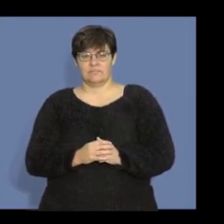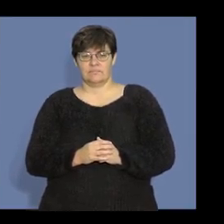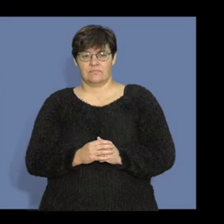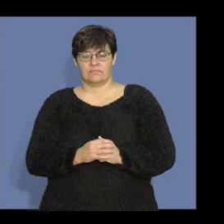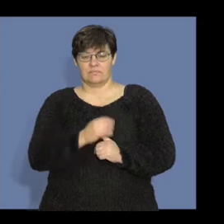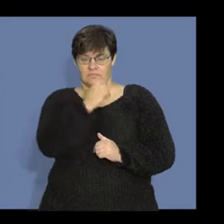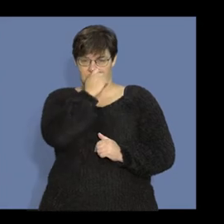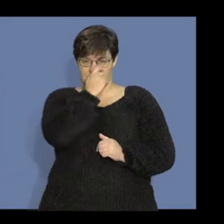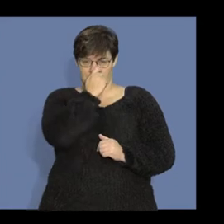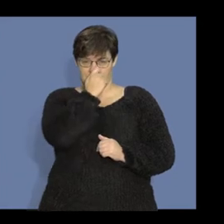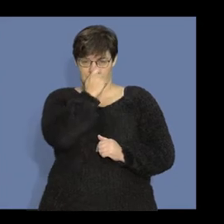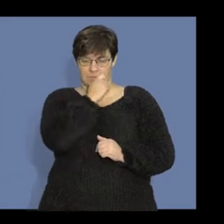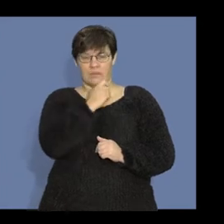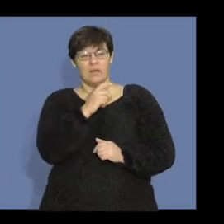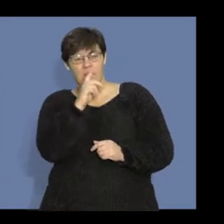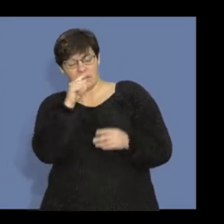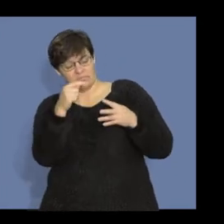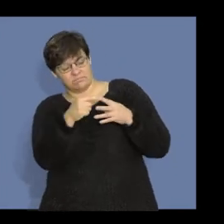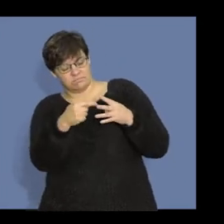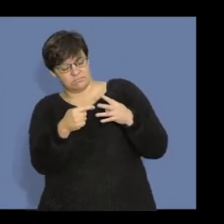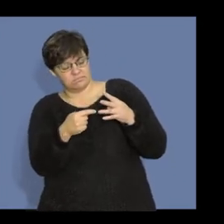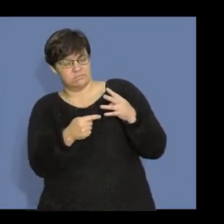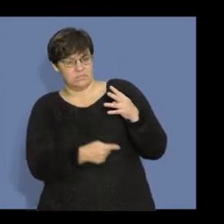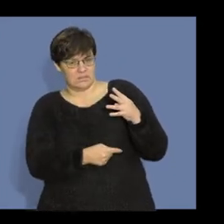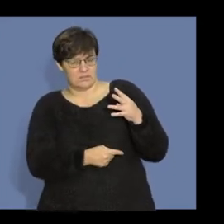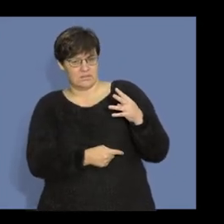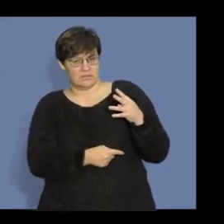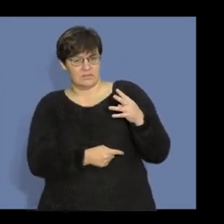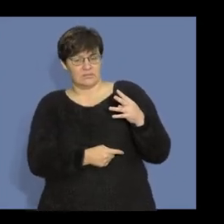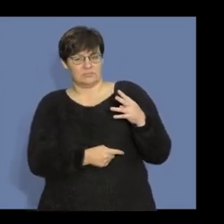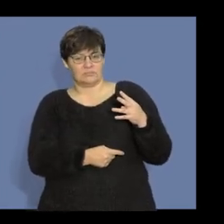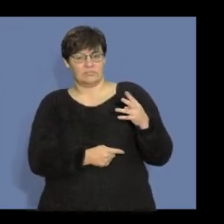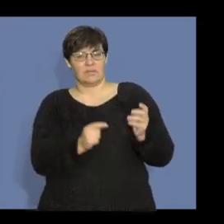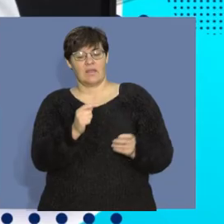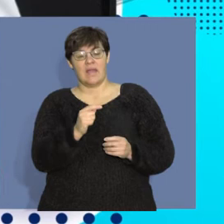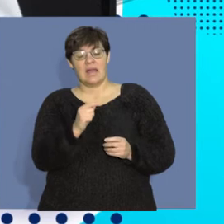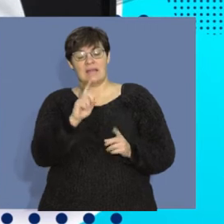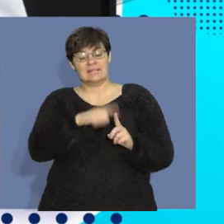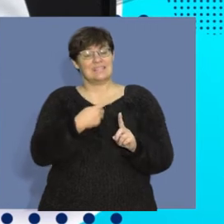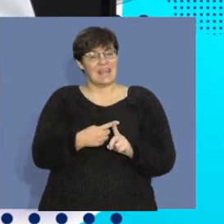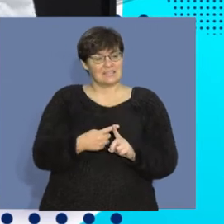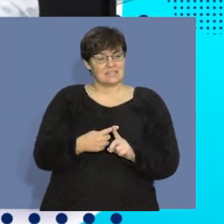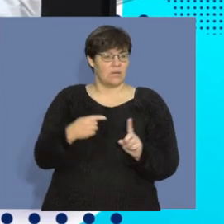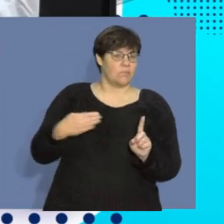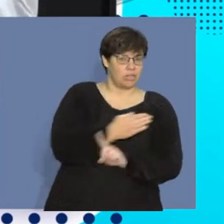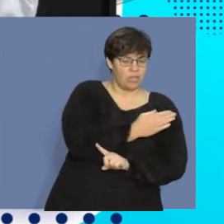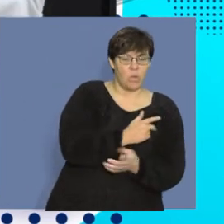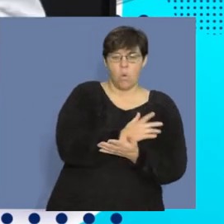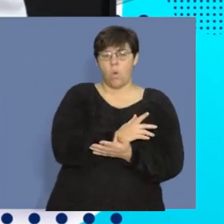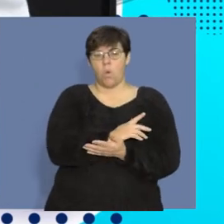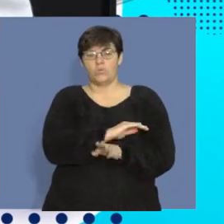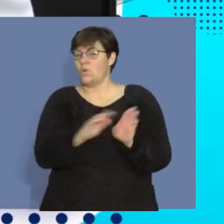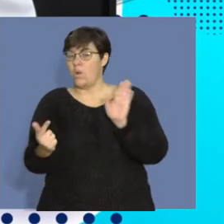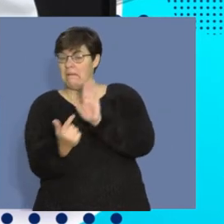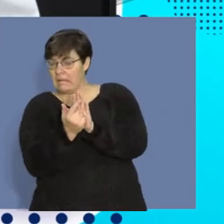Another, we're looking at all the items that would fall within the ambit of tax evasion or